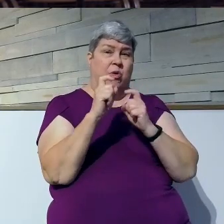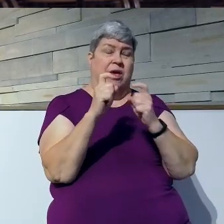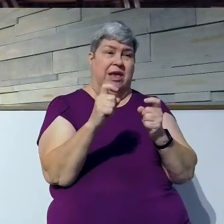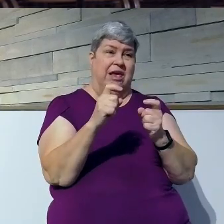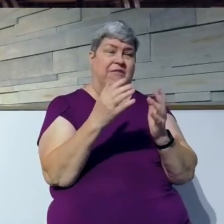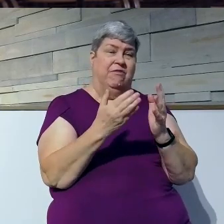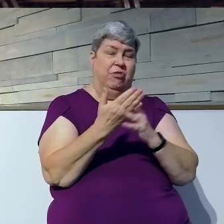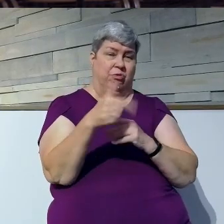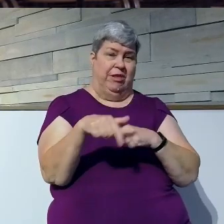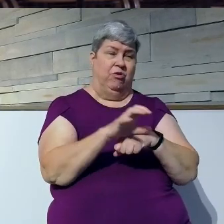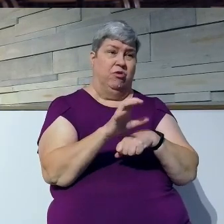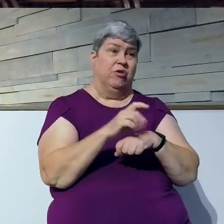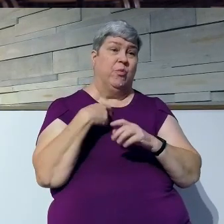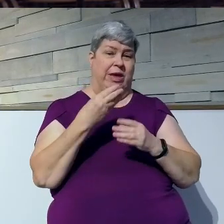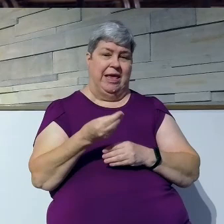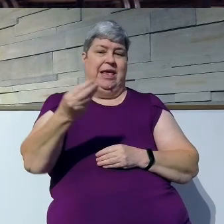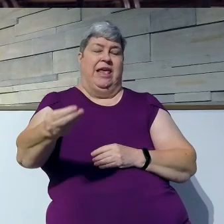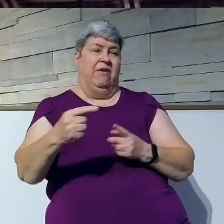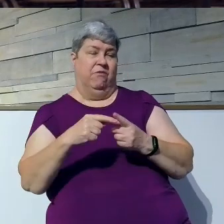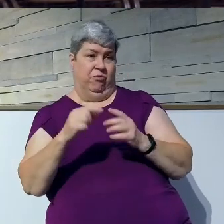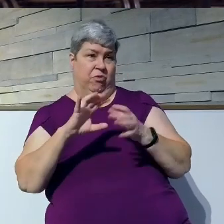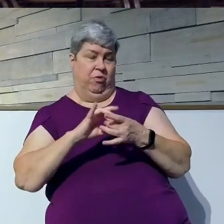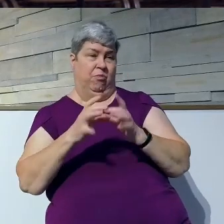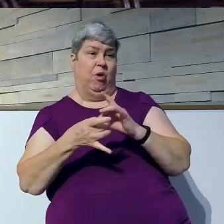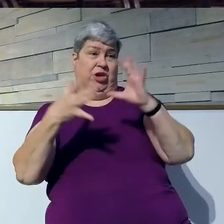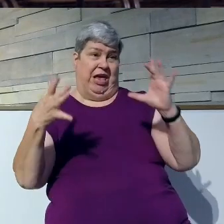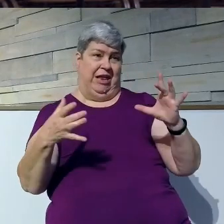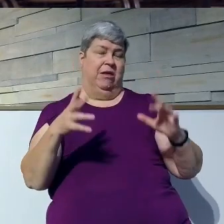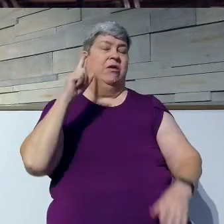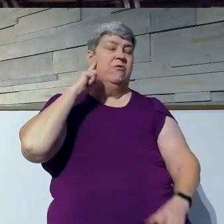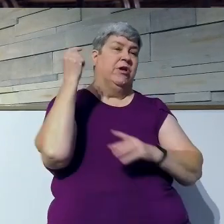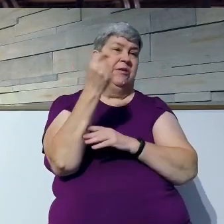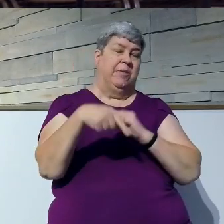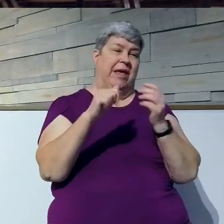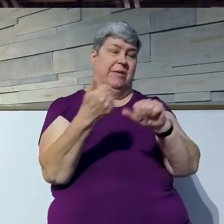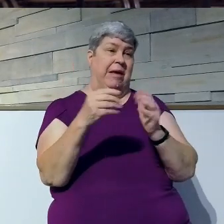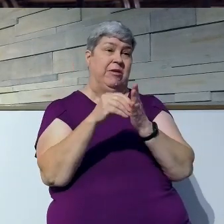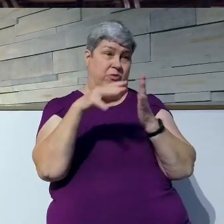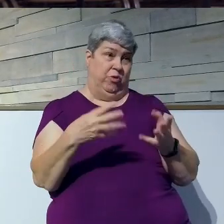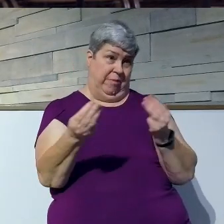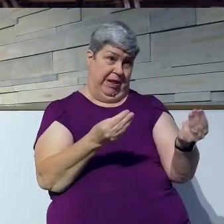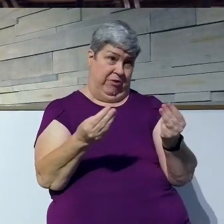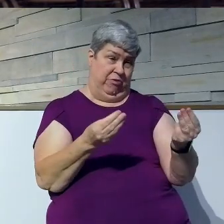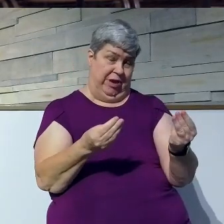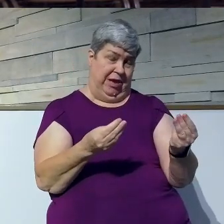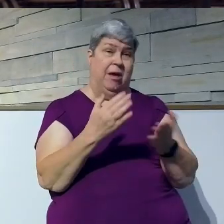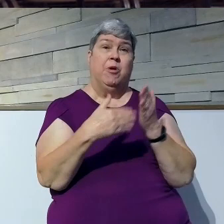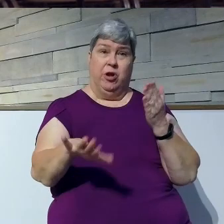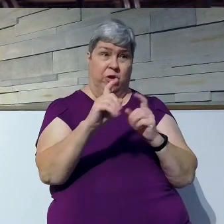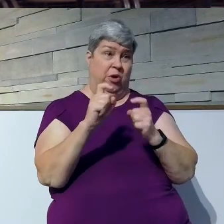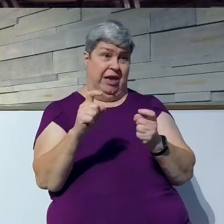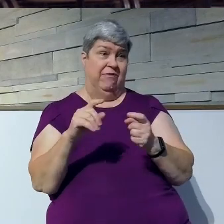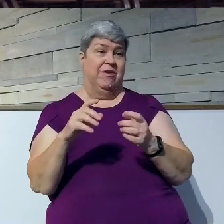your gifts to this church, we pass on to Broken Chains. You've heard the testimonies about the Baptist Student Ministries. All right, part of your